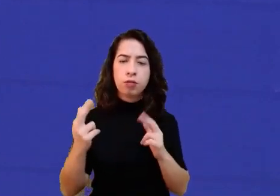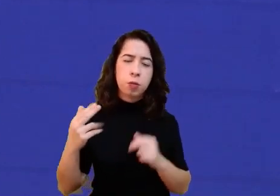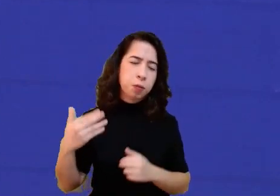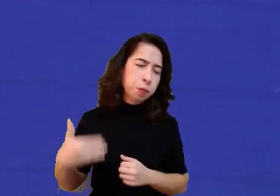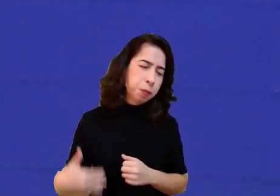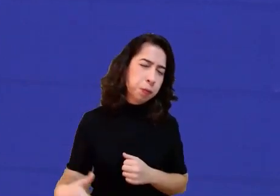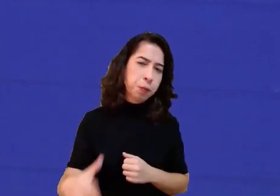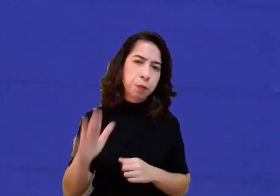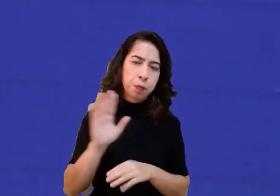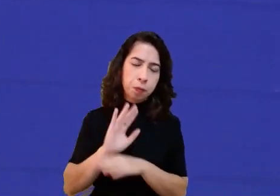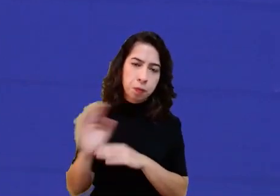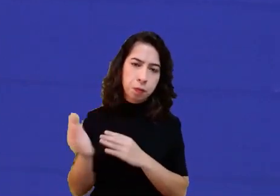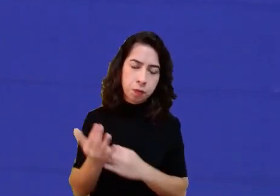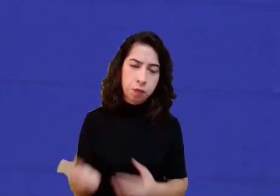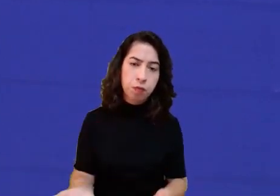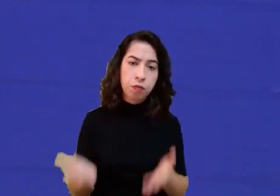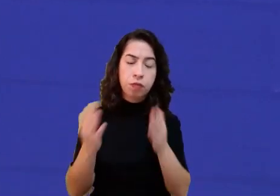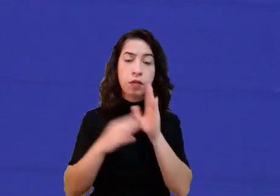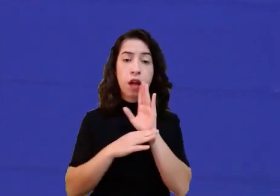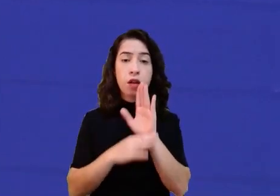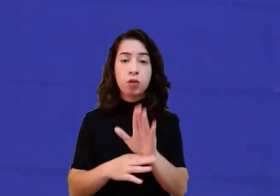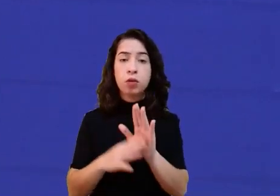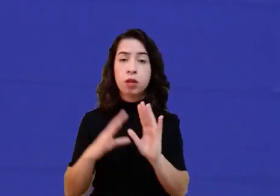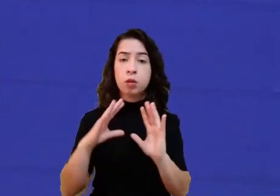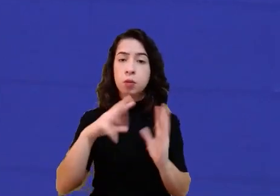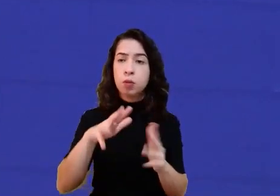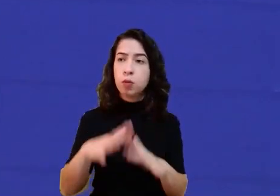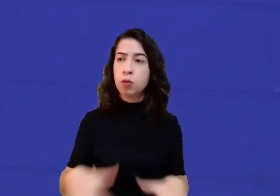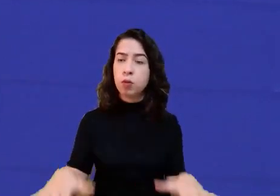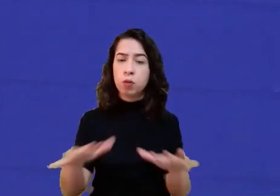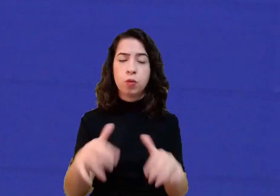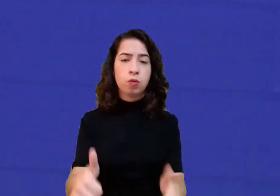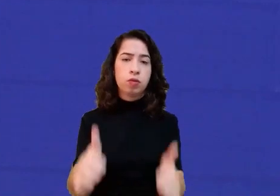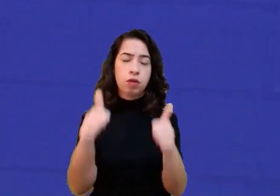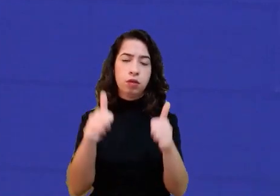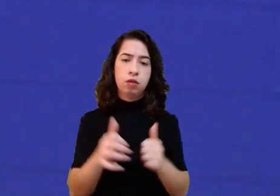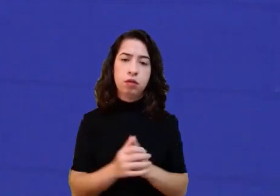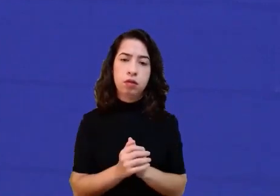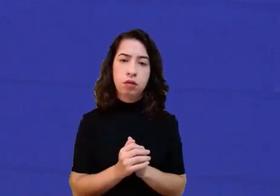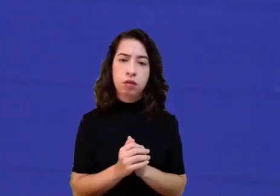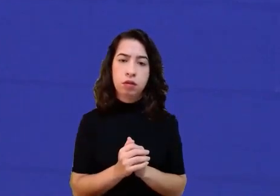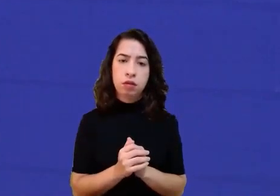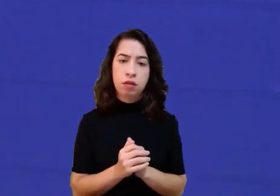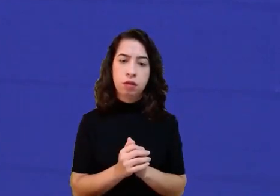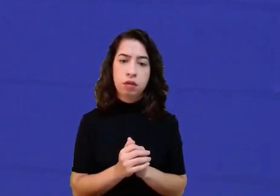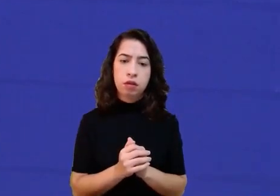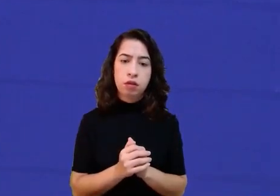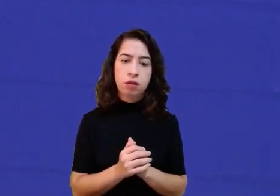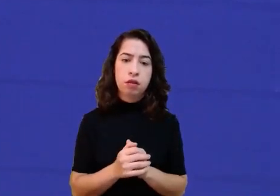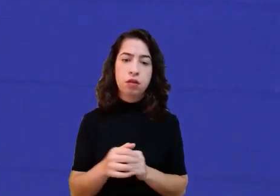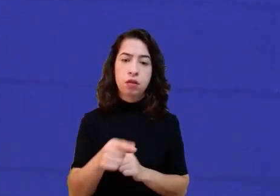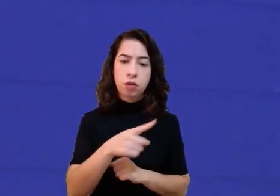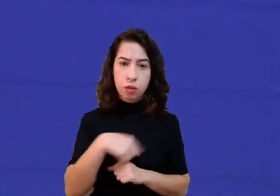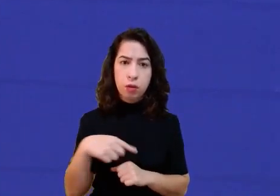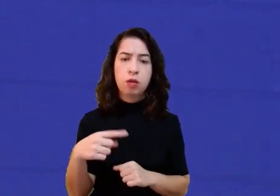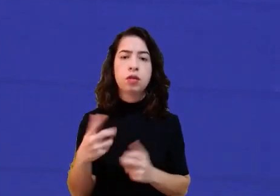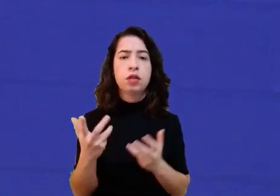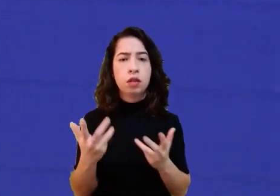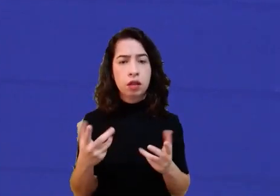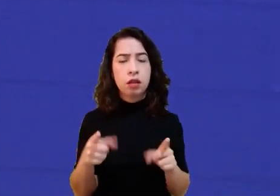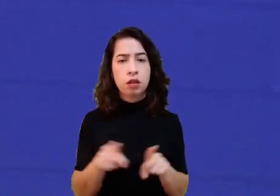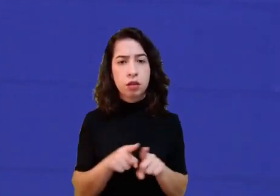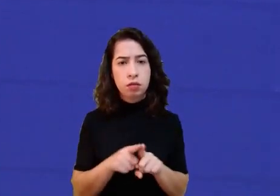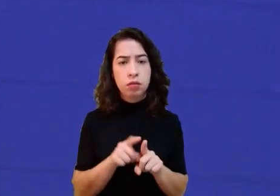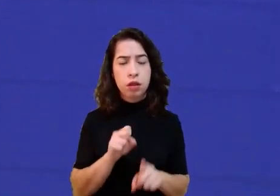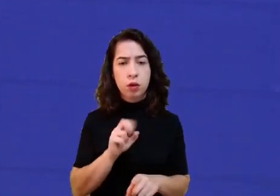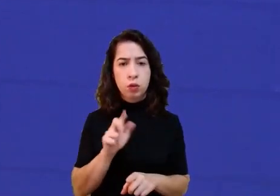long-lasting, constructive relationships for a better planet. And of course, we want to generate better results for our